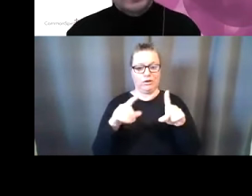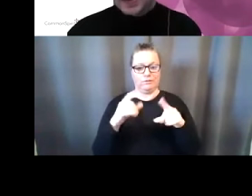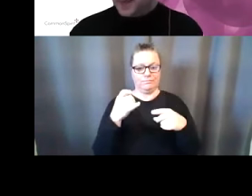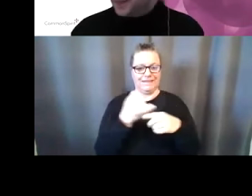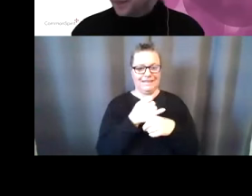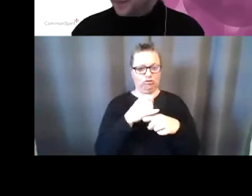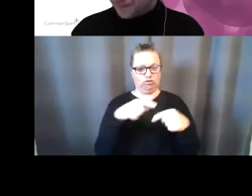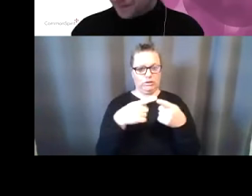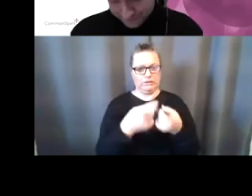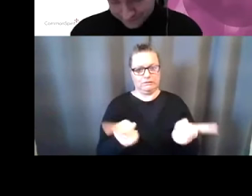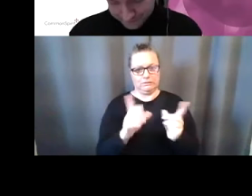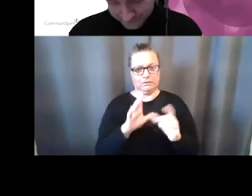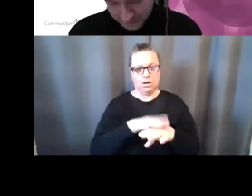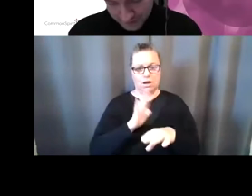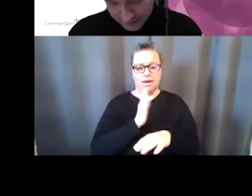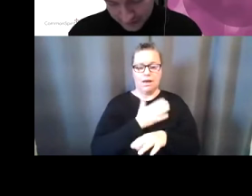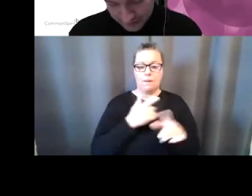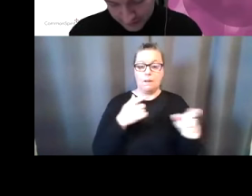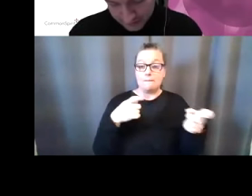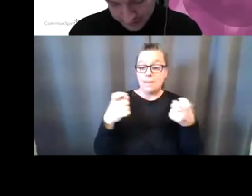management system.